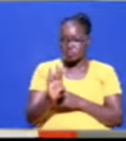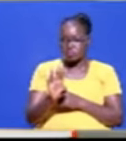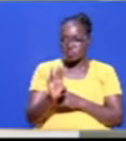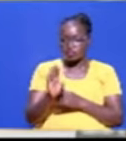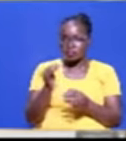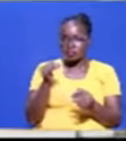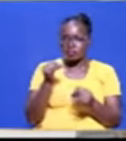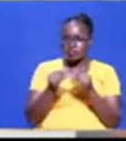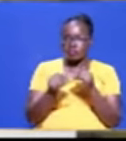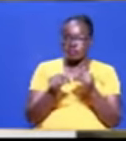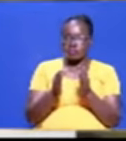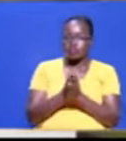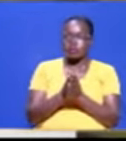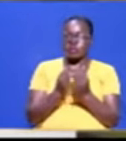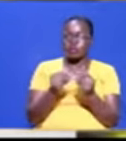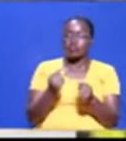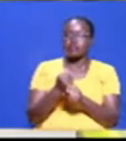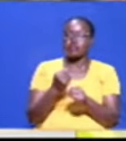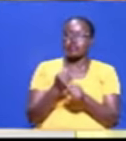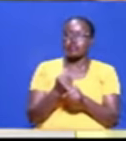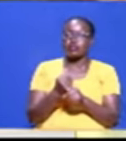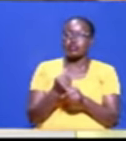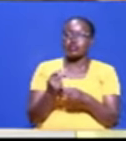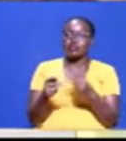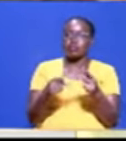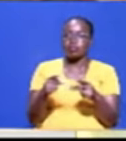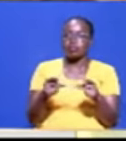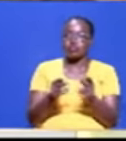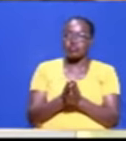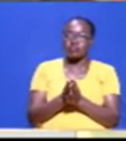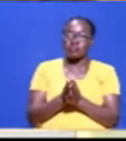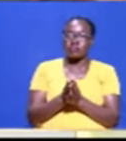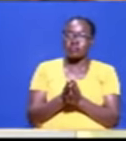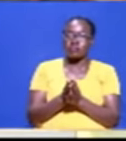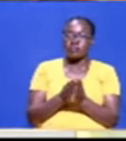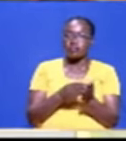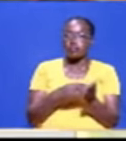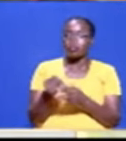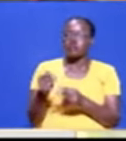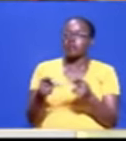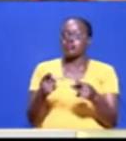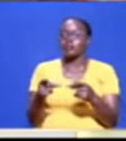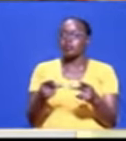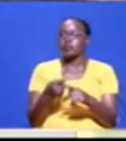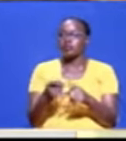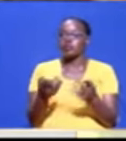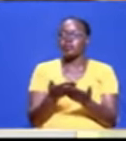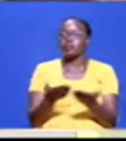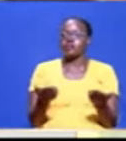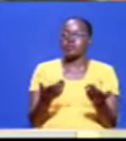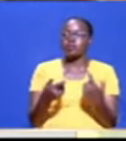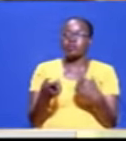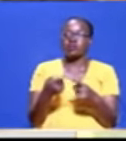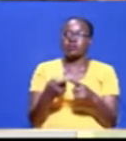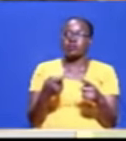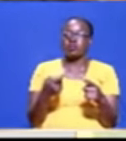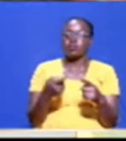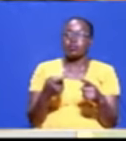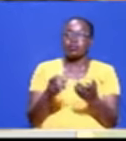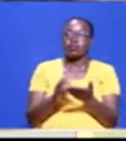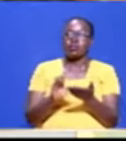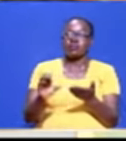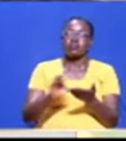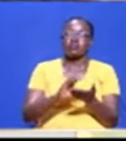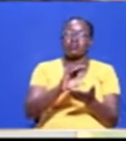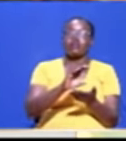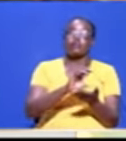running of the port operations. We are in the procurement process, but this equipment will be coming from our major suppliers, and we are